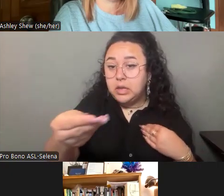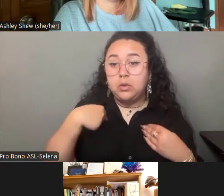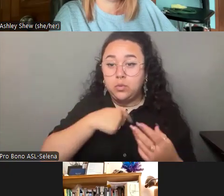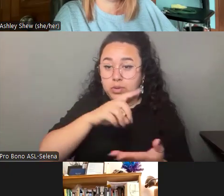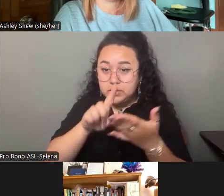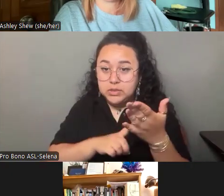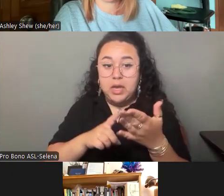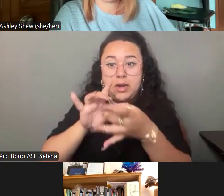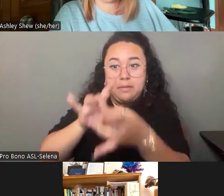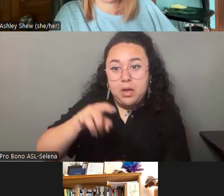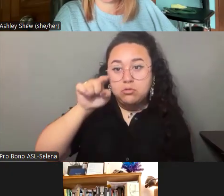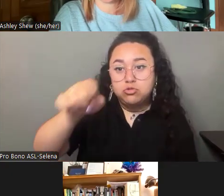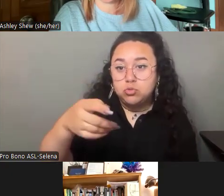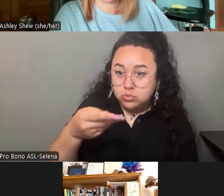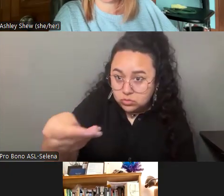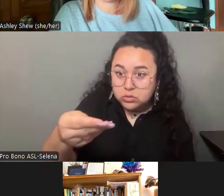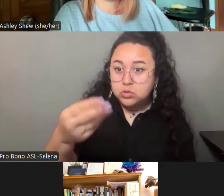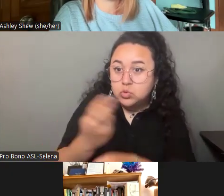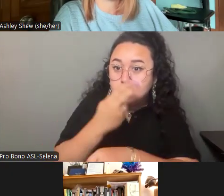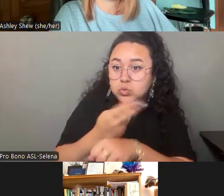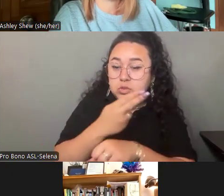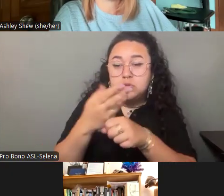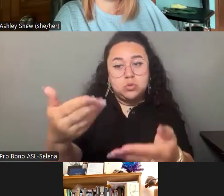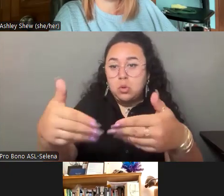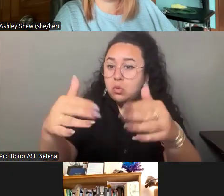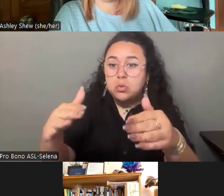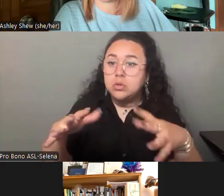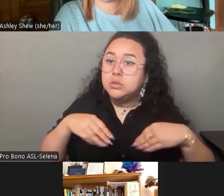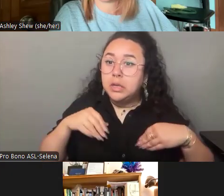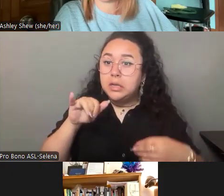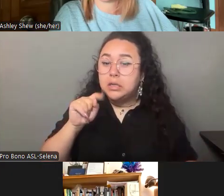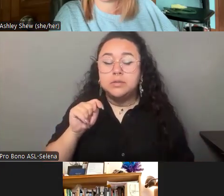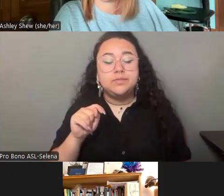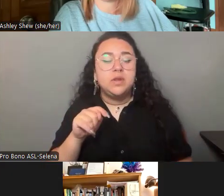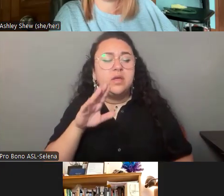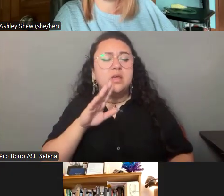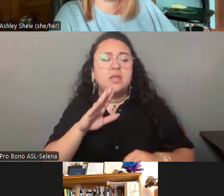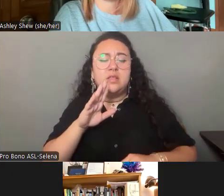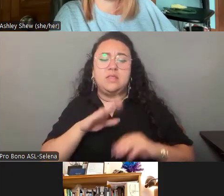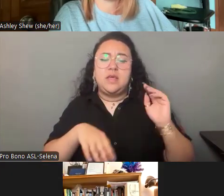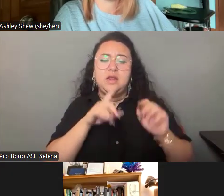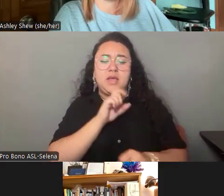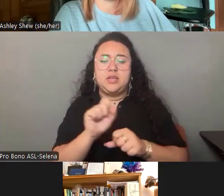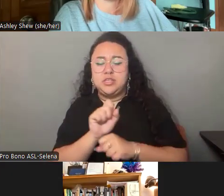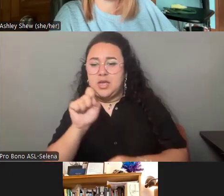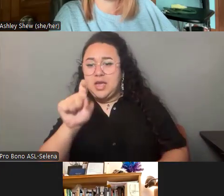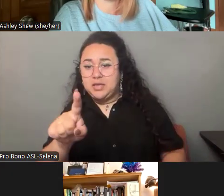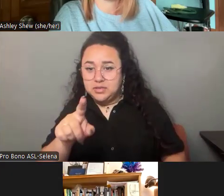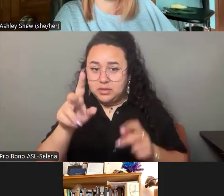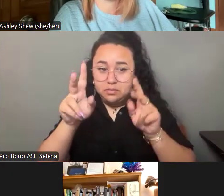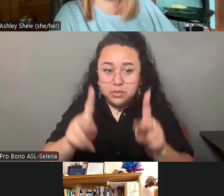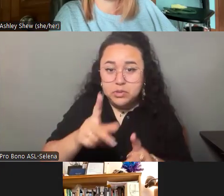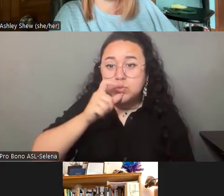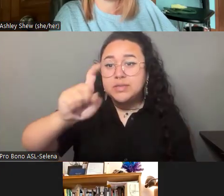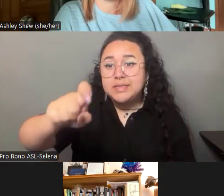designed about you and use it. Just take it, rather than actually asking the people who need it, for